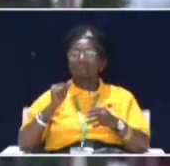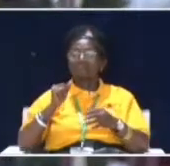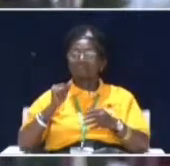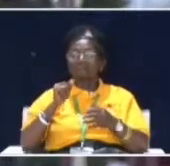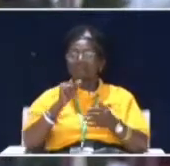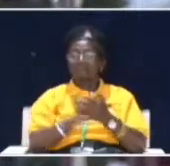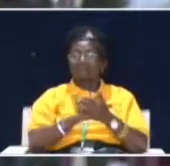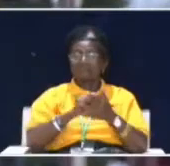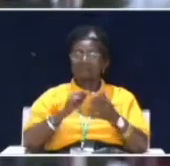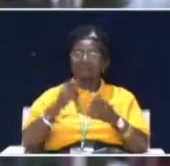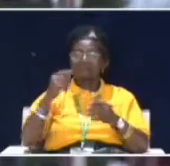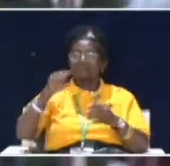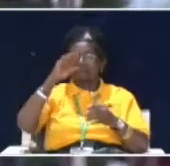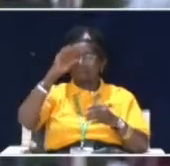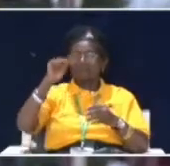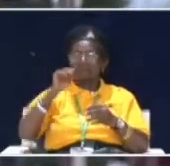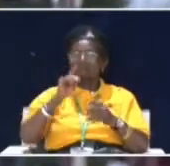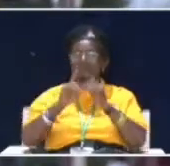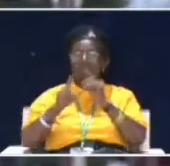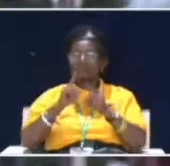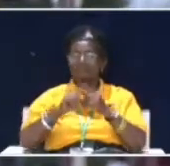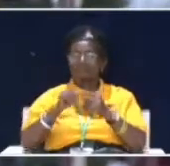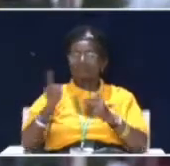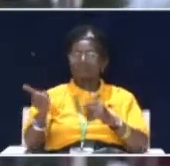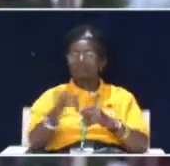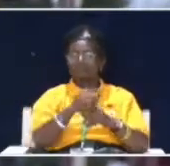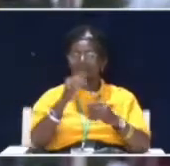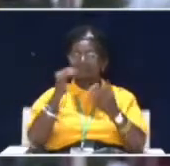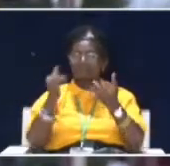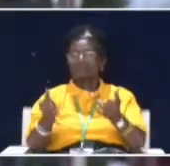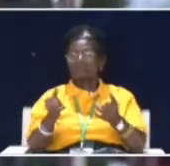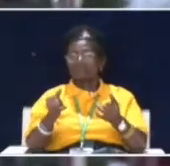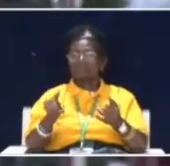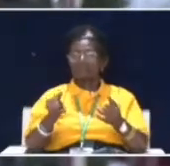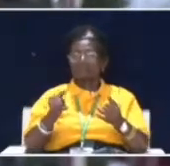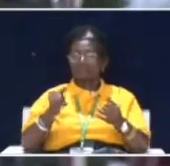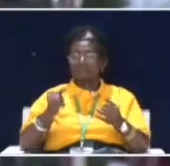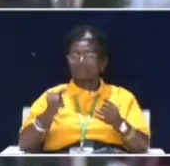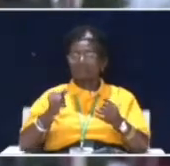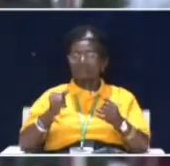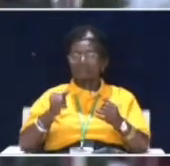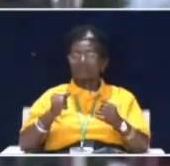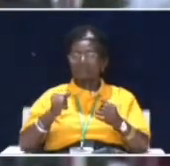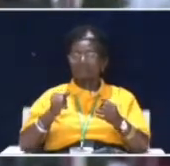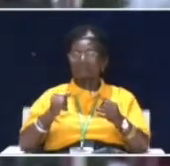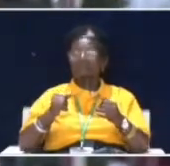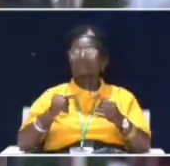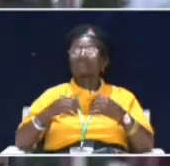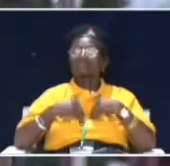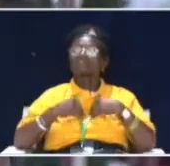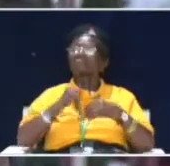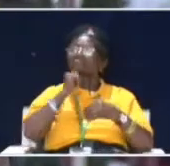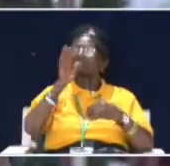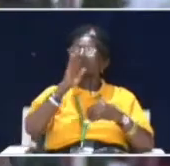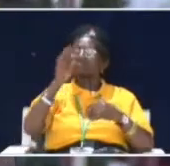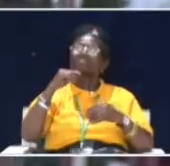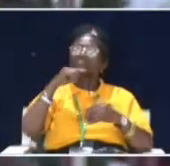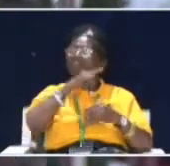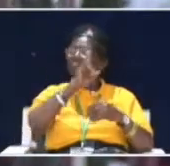that the man talking to you now has not been